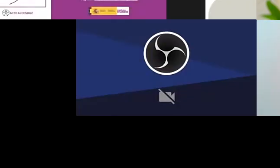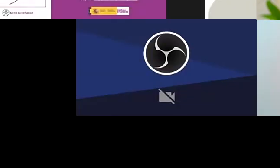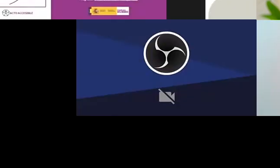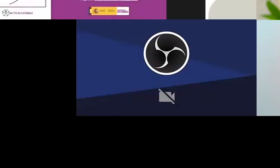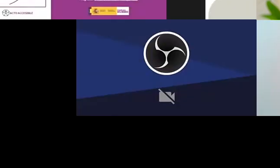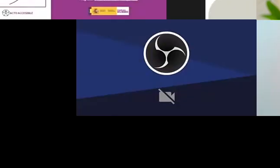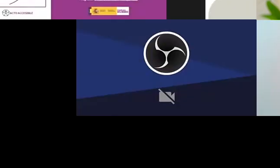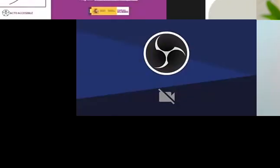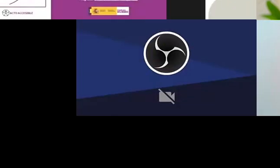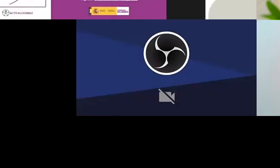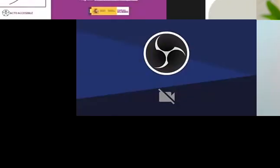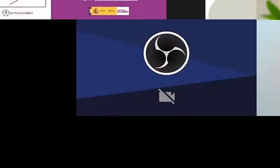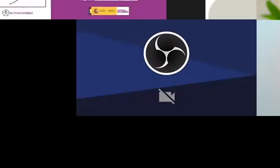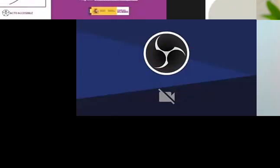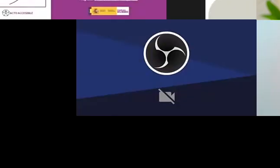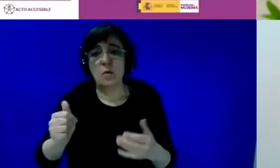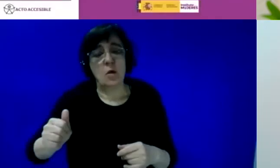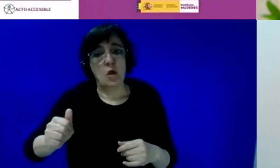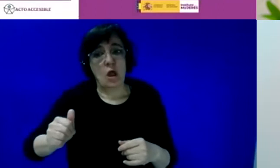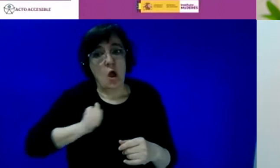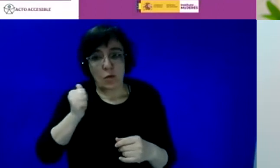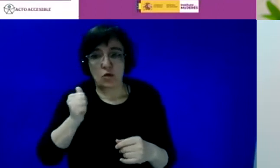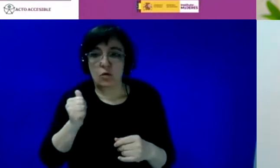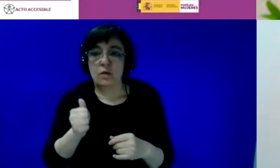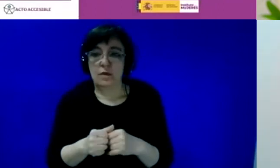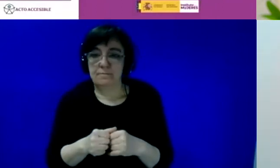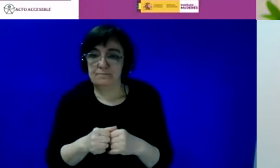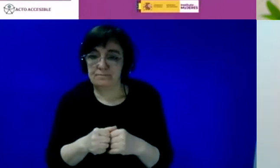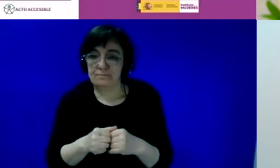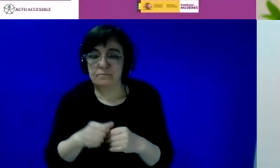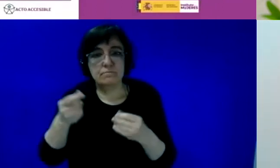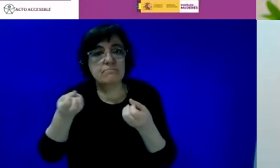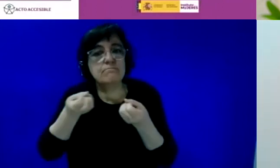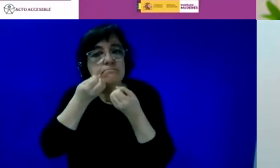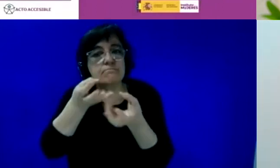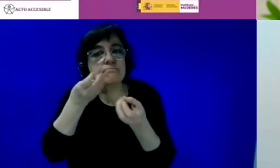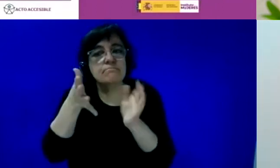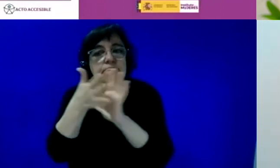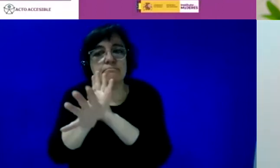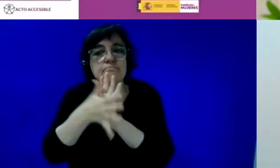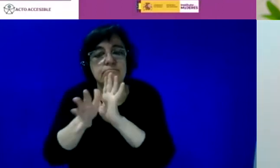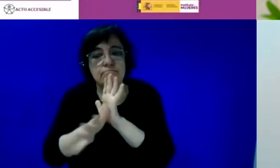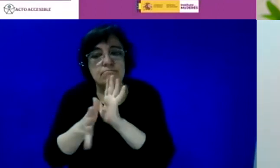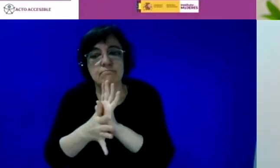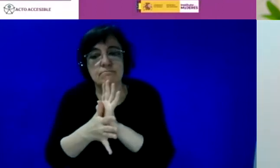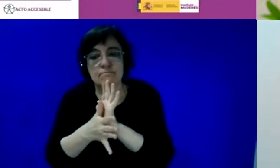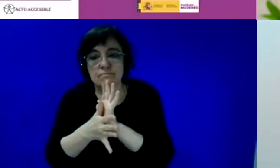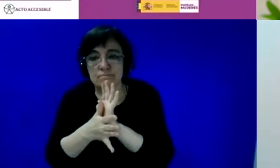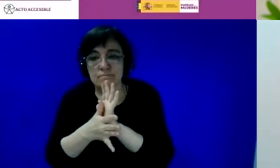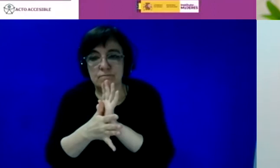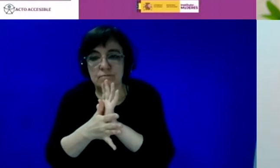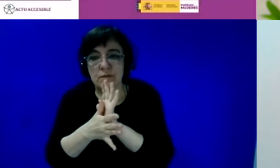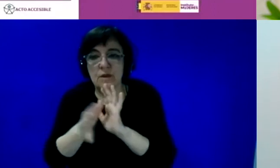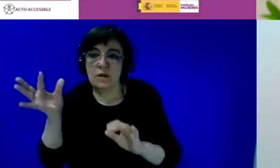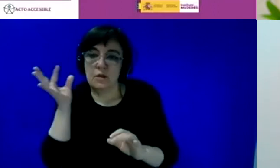listen from the testimonies and intervention of women with disabilities from Ukraine. So sorry about that, but